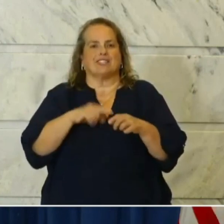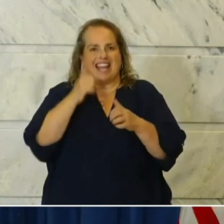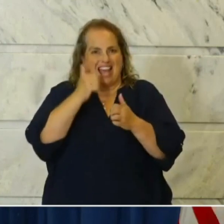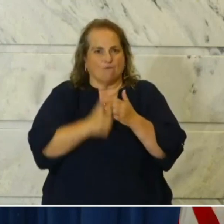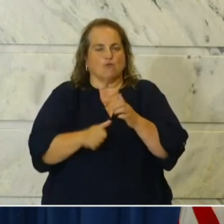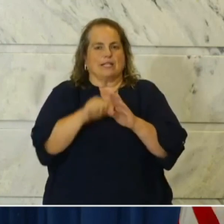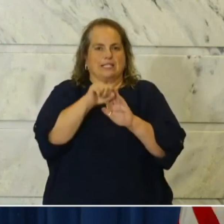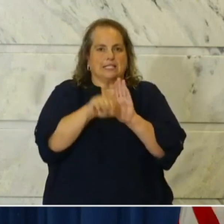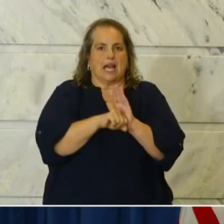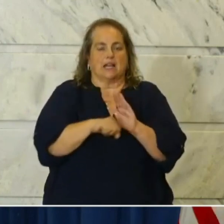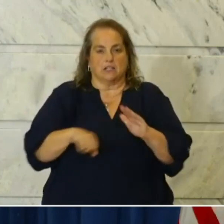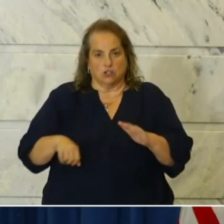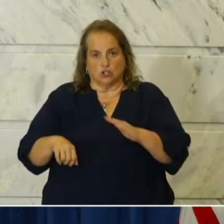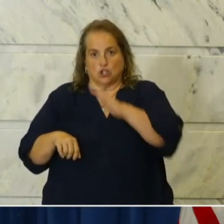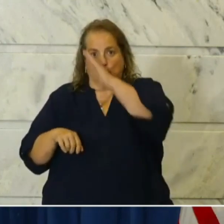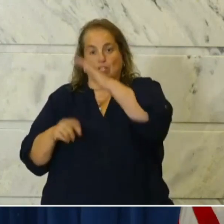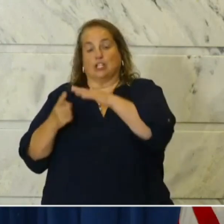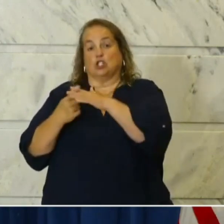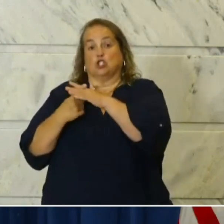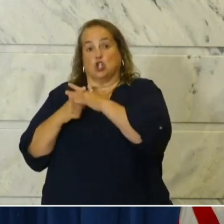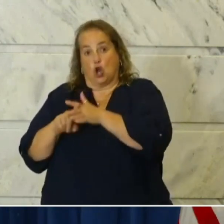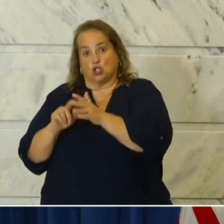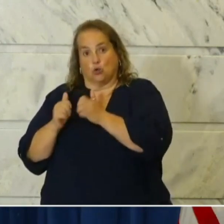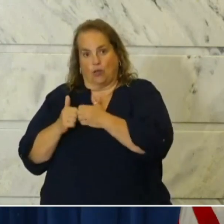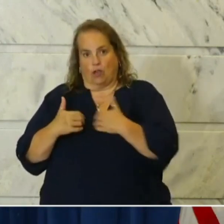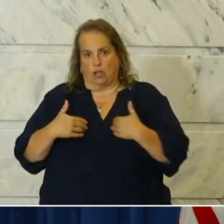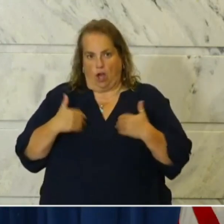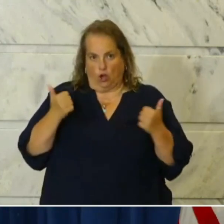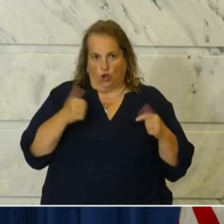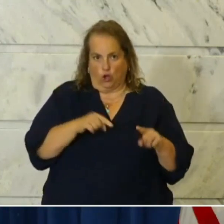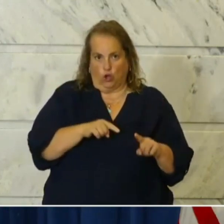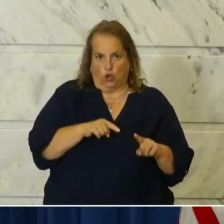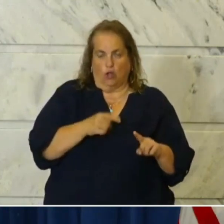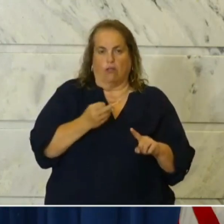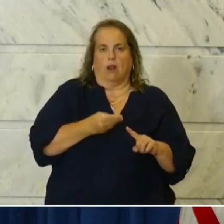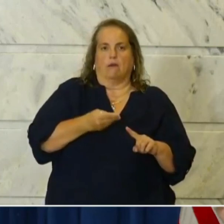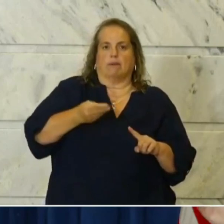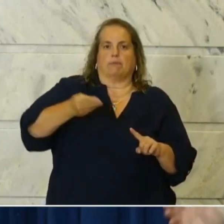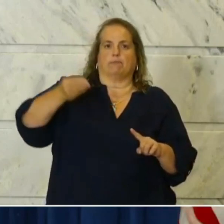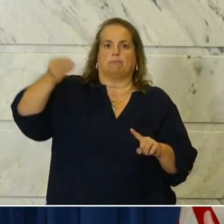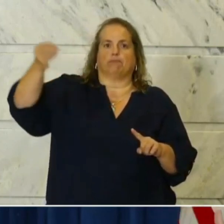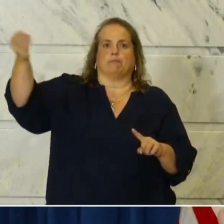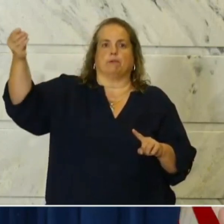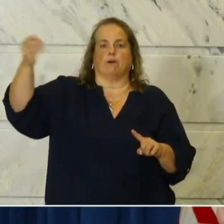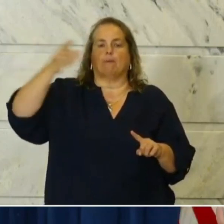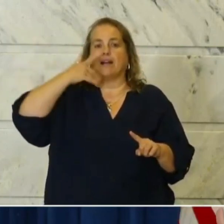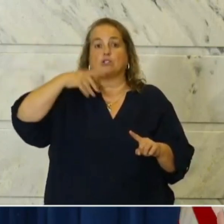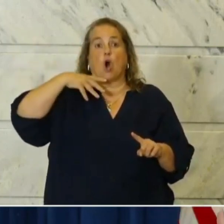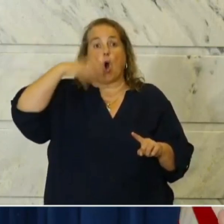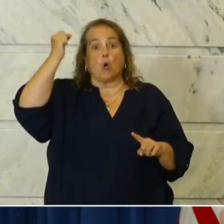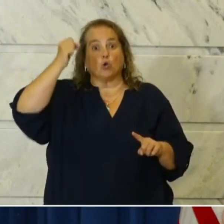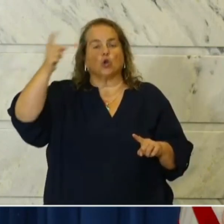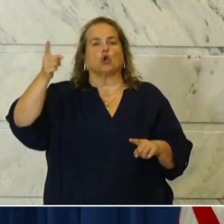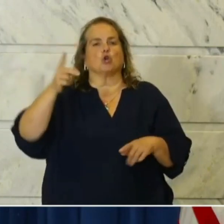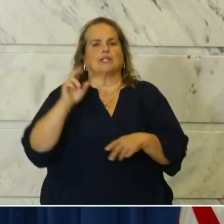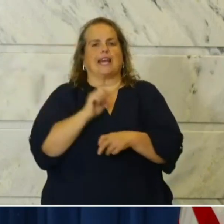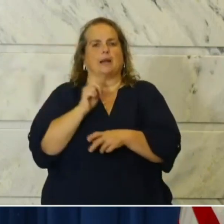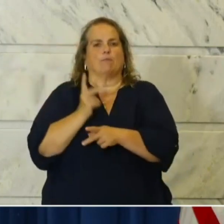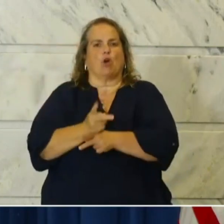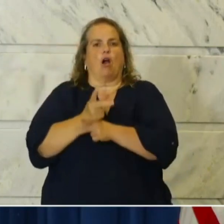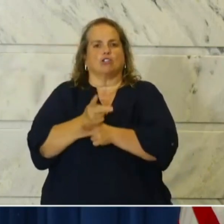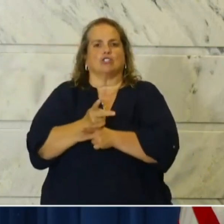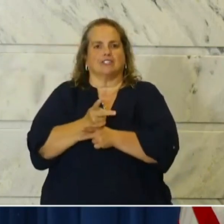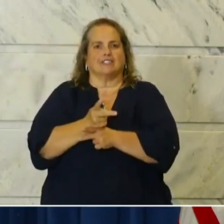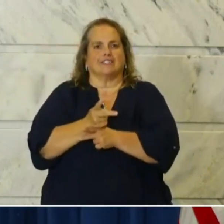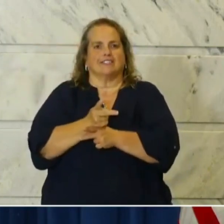It starts with those that are younger, because by and large those that are older are taking extra precautions. But